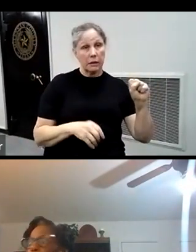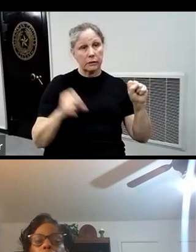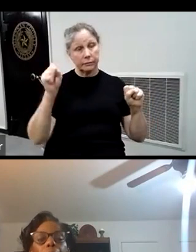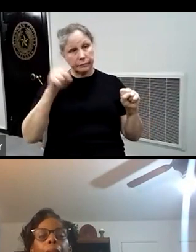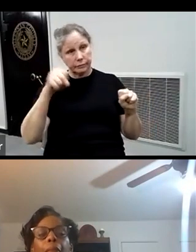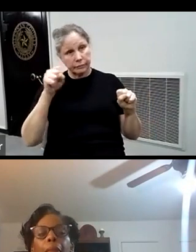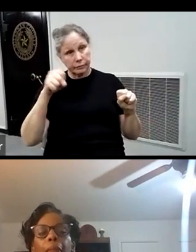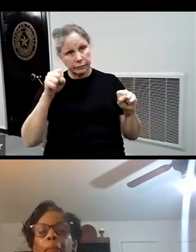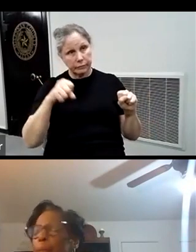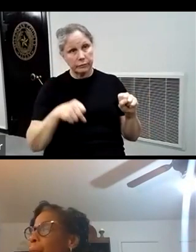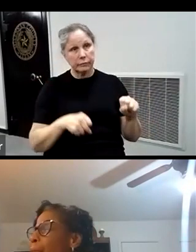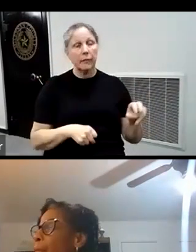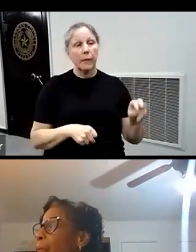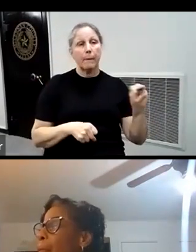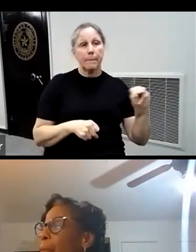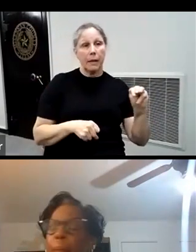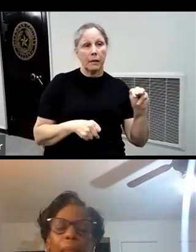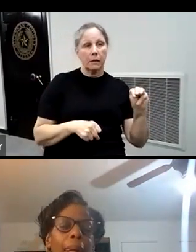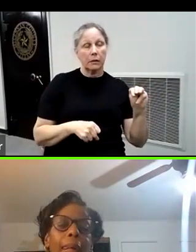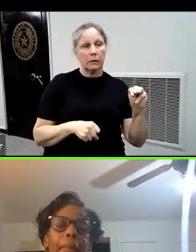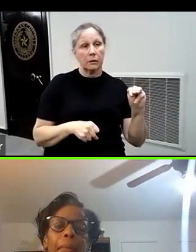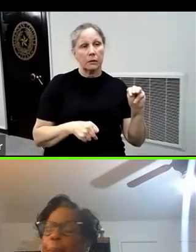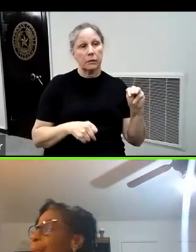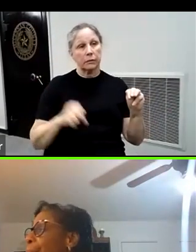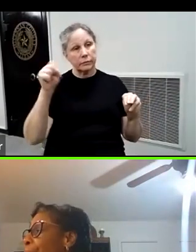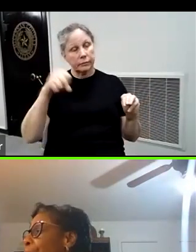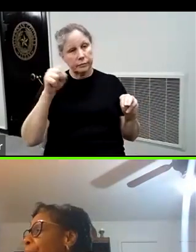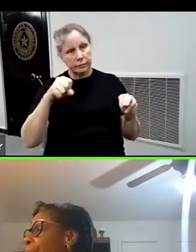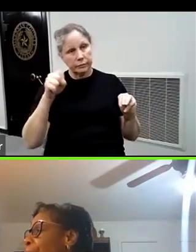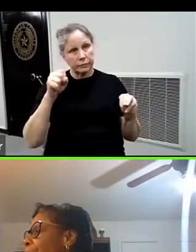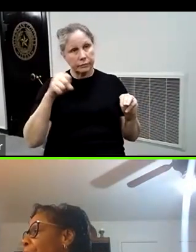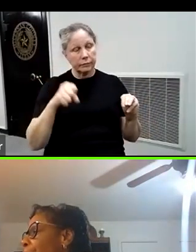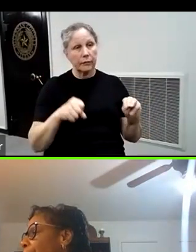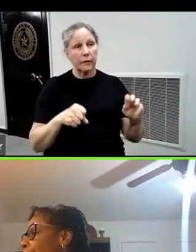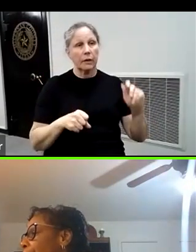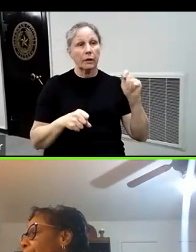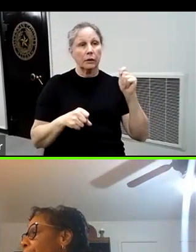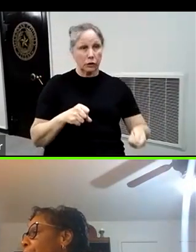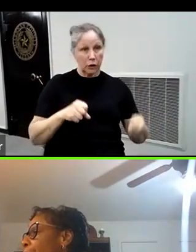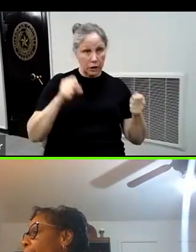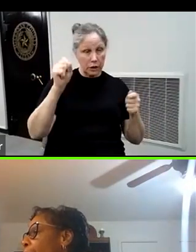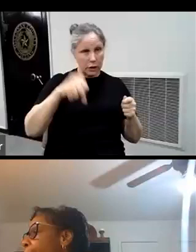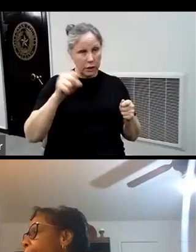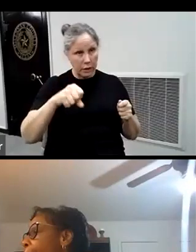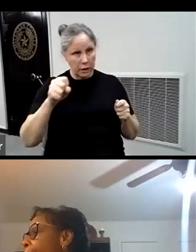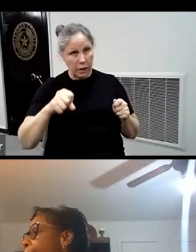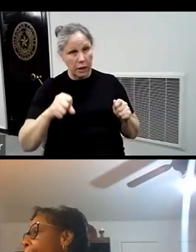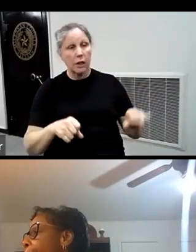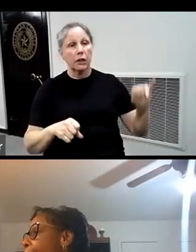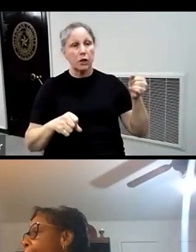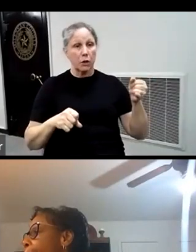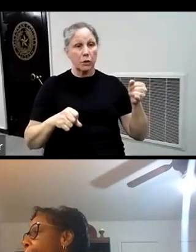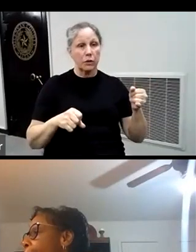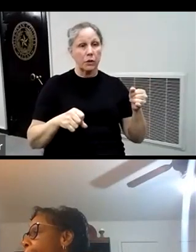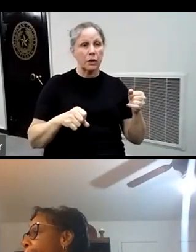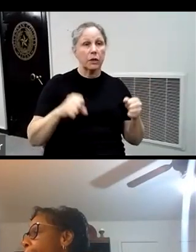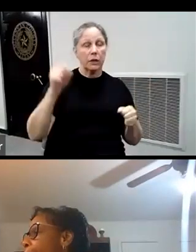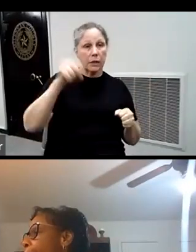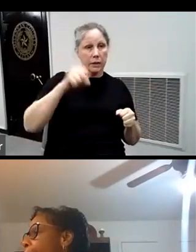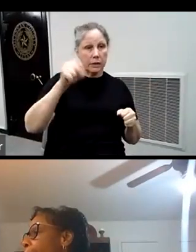Aye. Commissioner Miller. Aye. Judge Felton, Aye. Commissioner Jones,